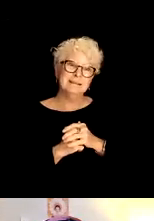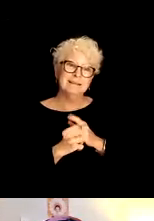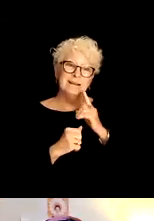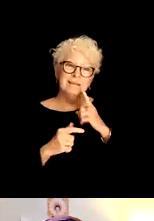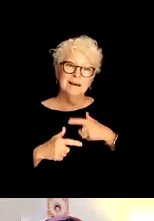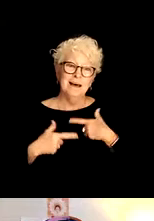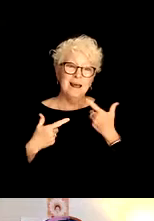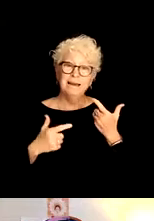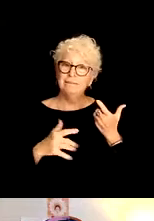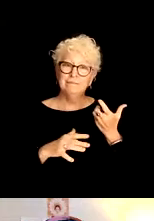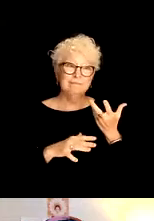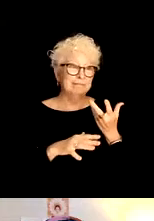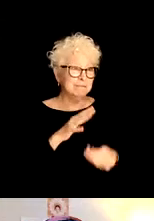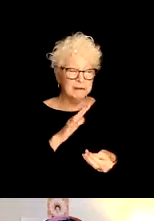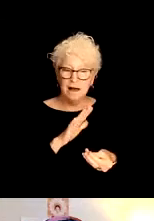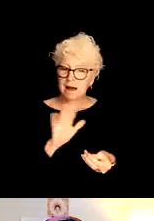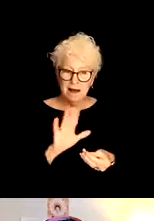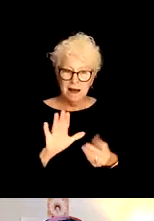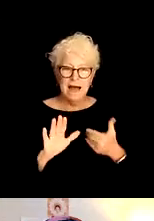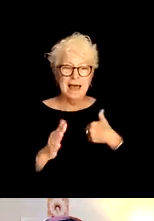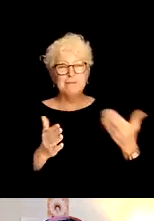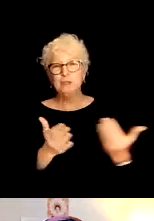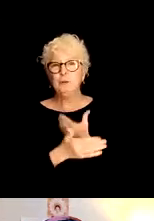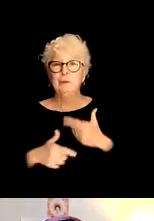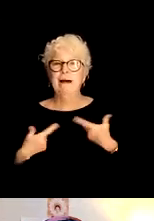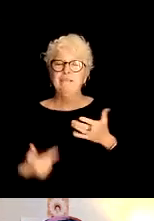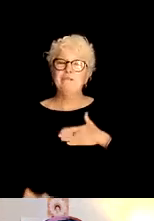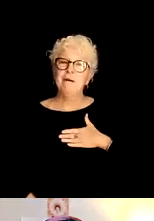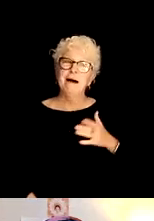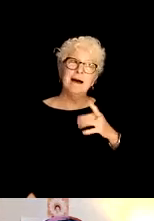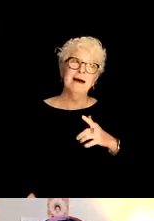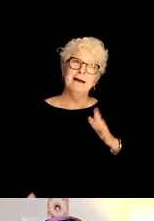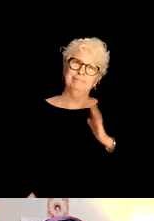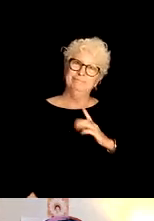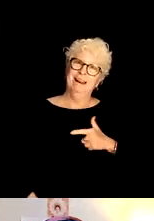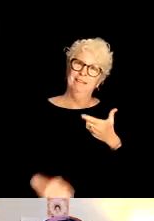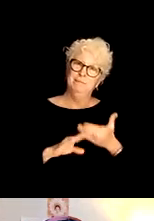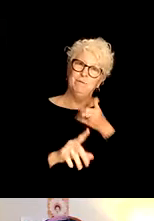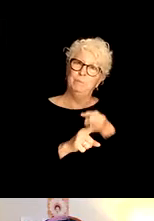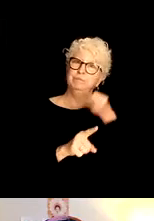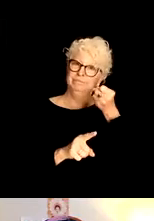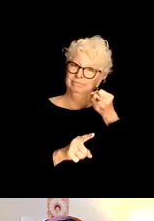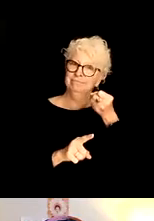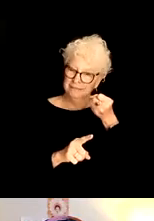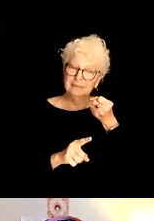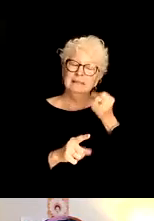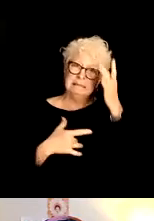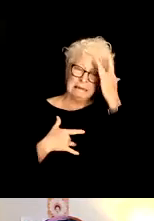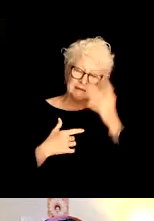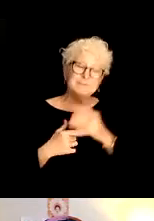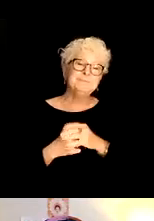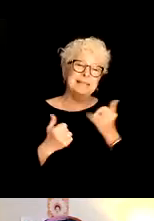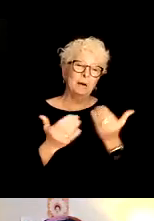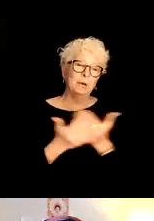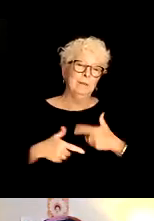gone, but here I have this new one. And I'll take all you throw at me. And I have to fight